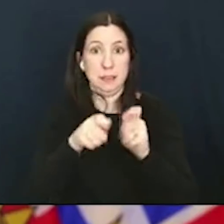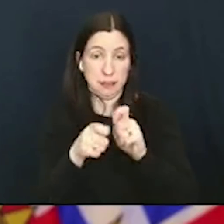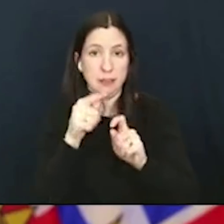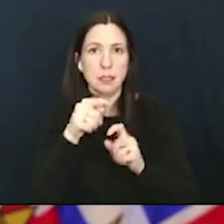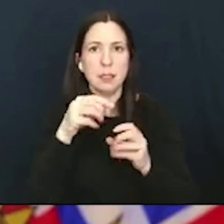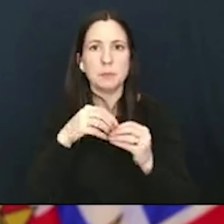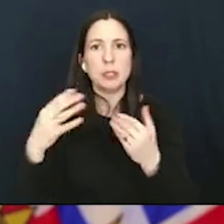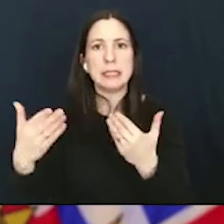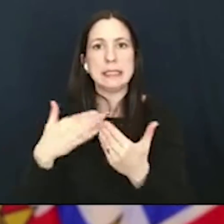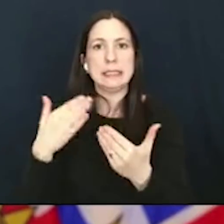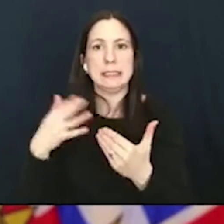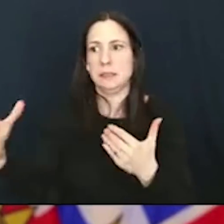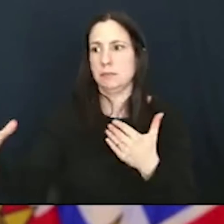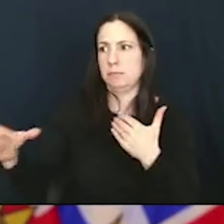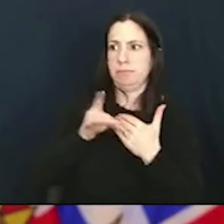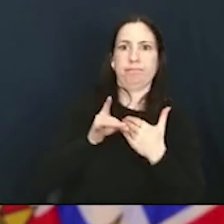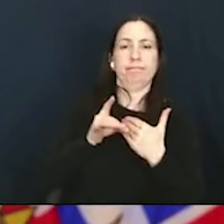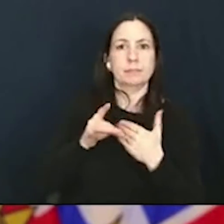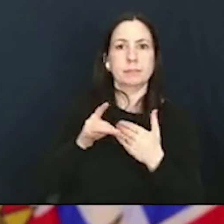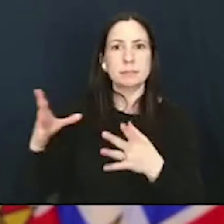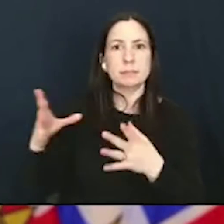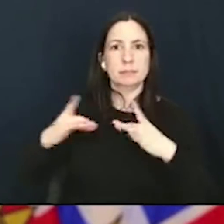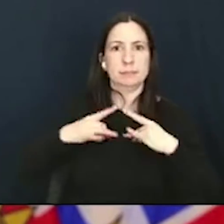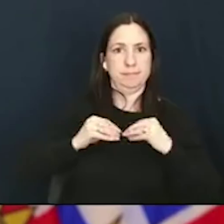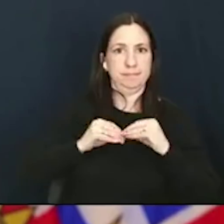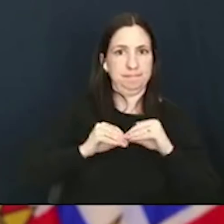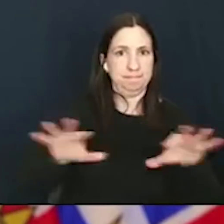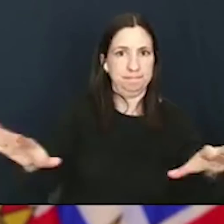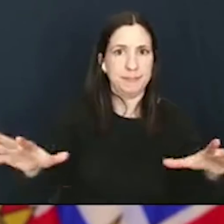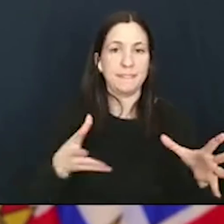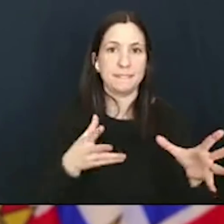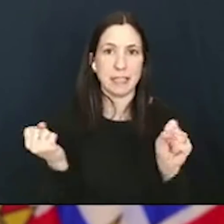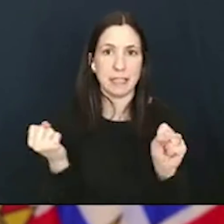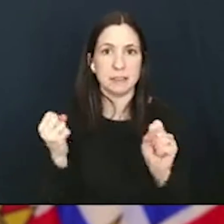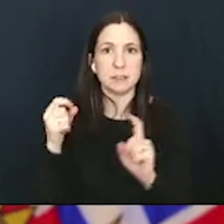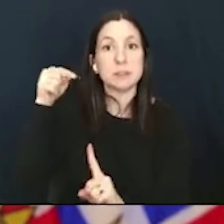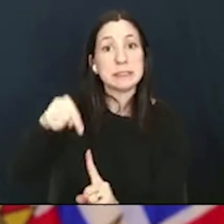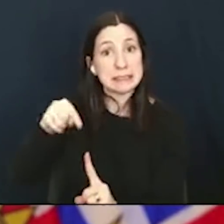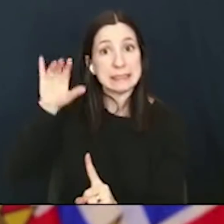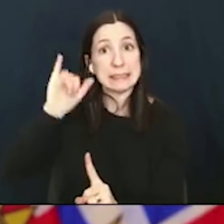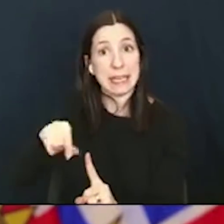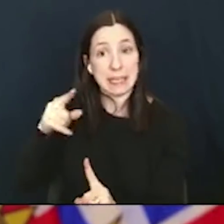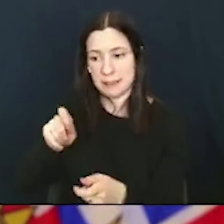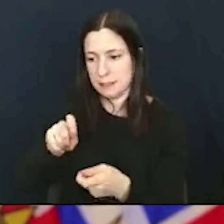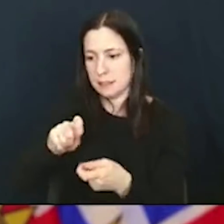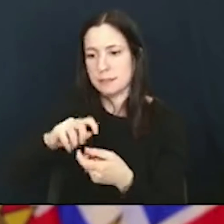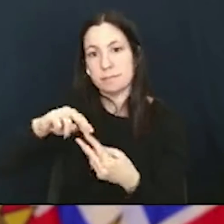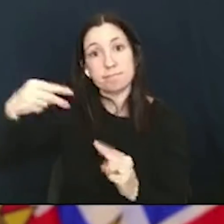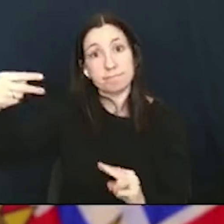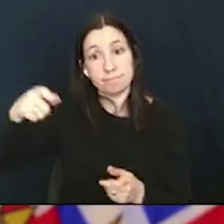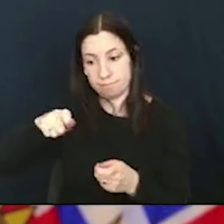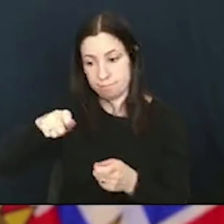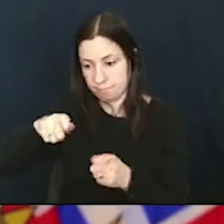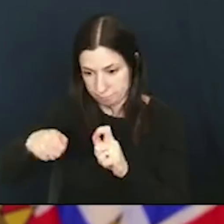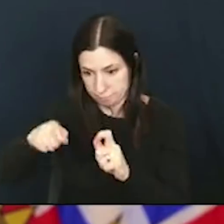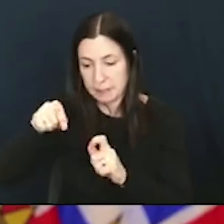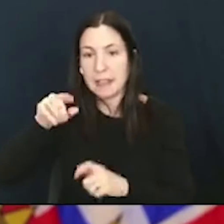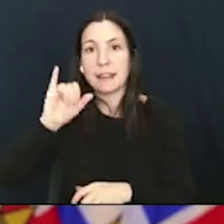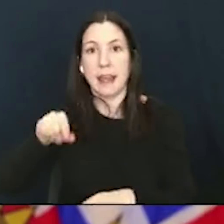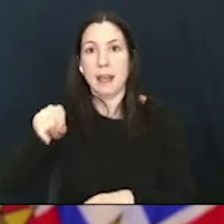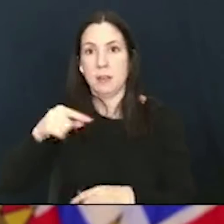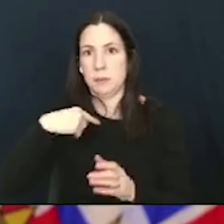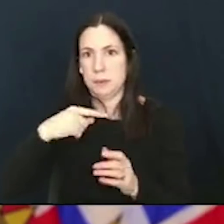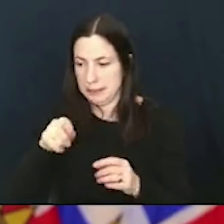that's one of the pieces that we're most concerned about. So we now have the ability to screen about 70% of our